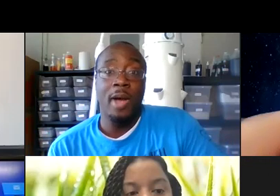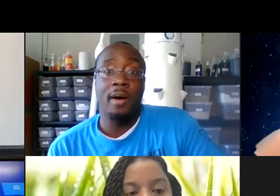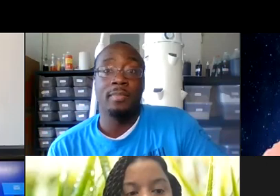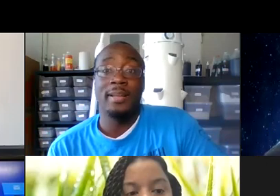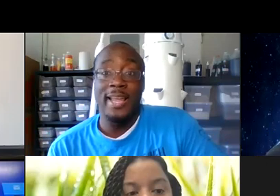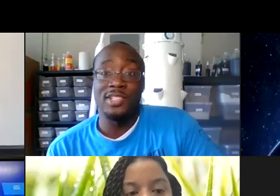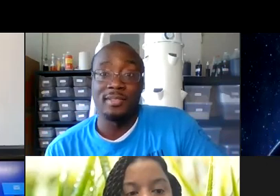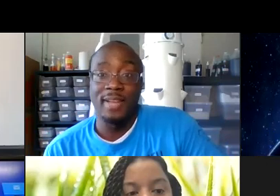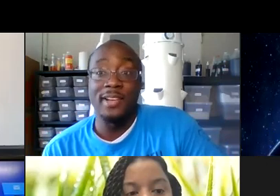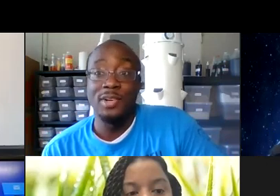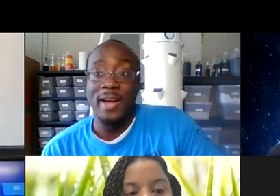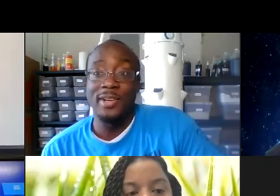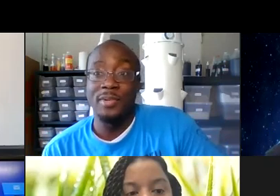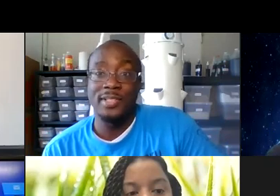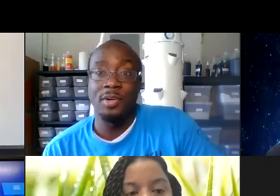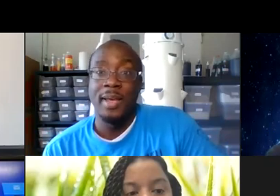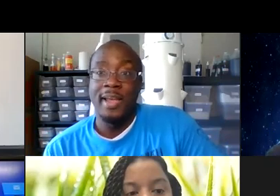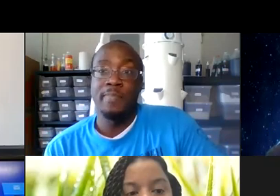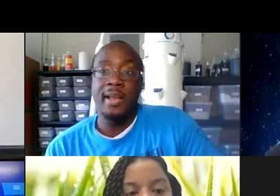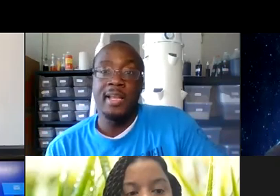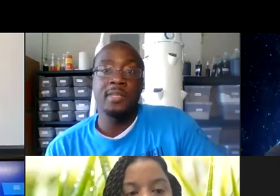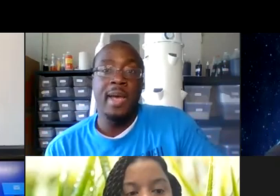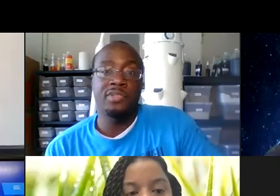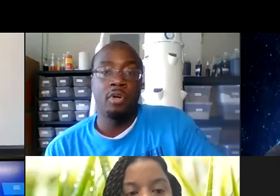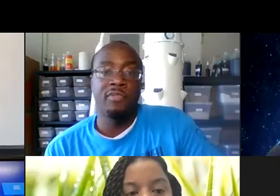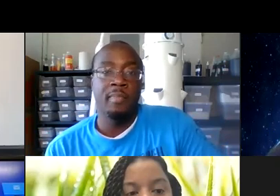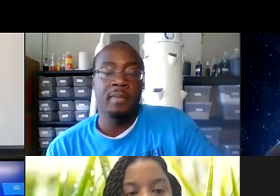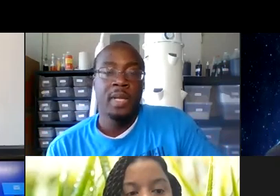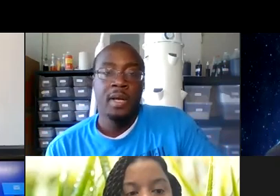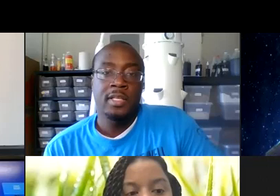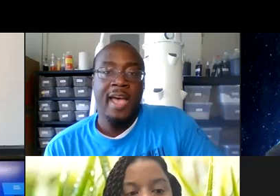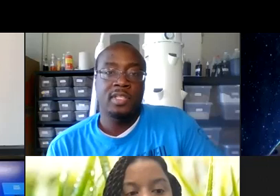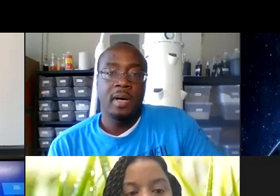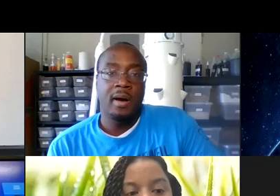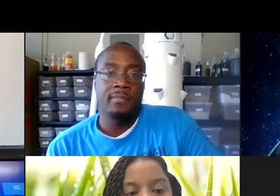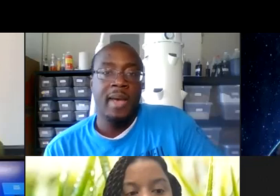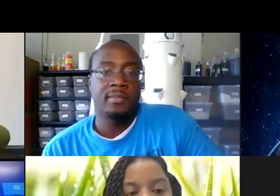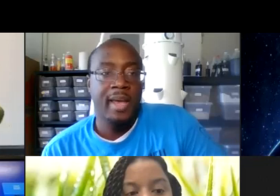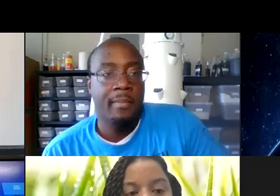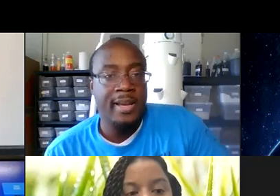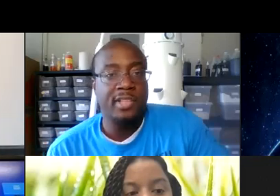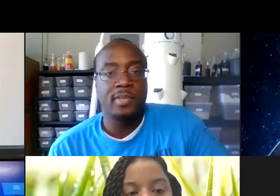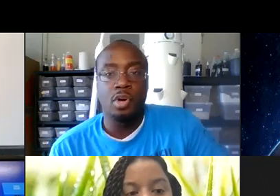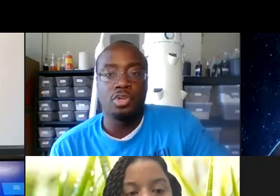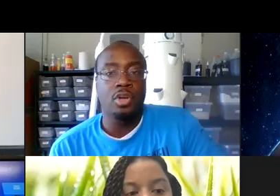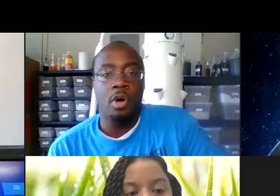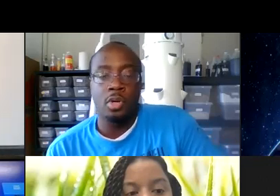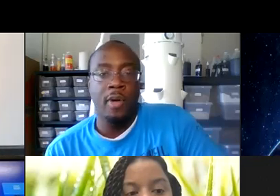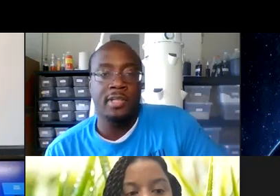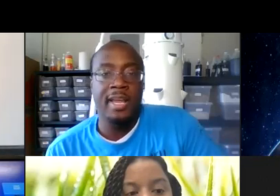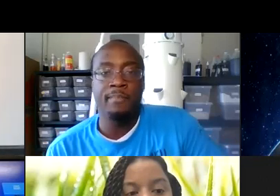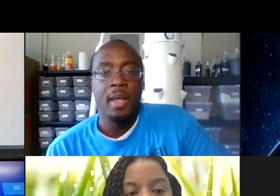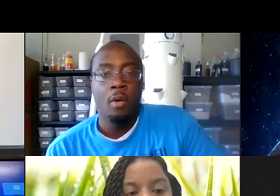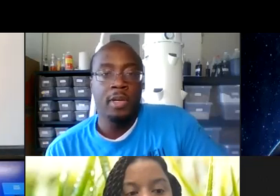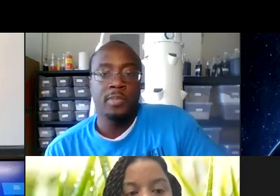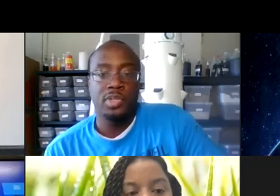gardens around the nation. I do. And so it's best for me to have some help and have some soldiers on the